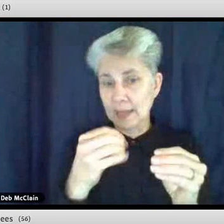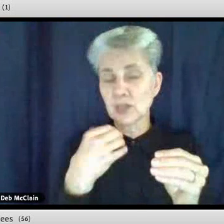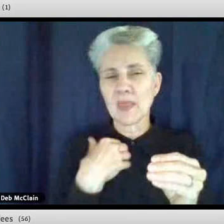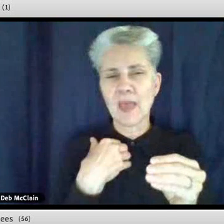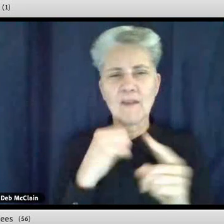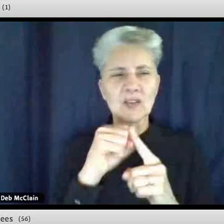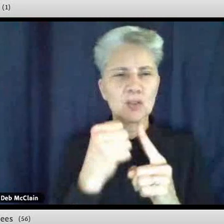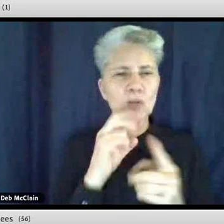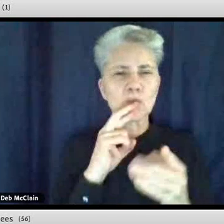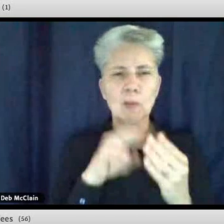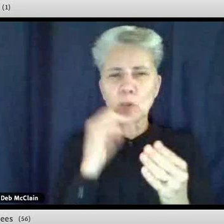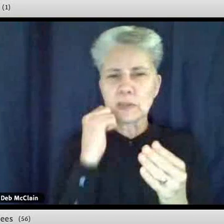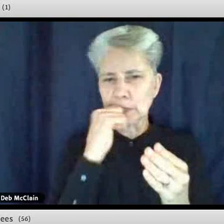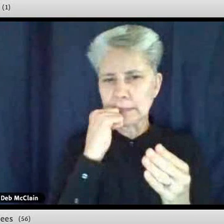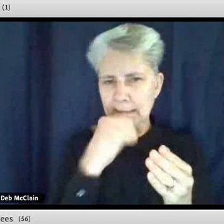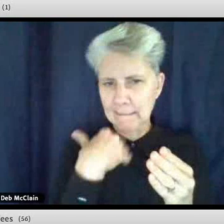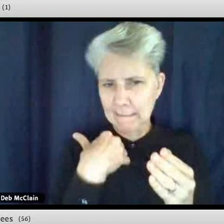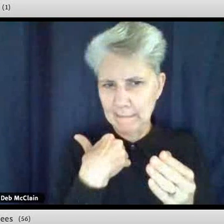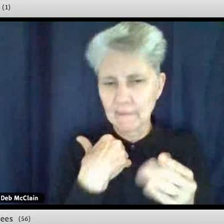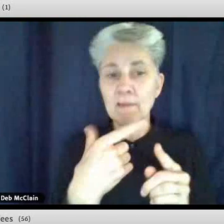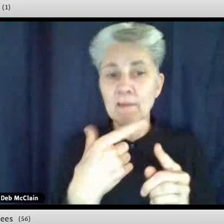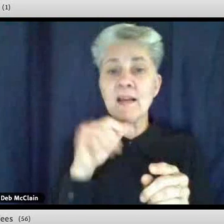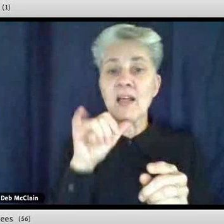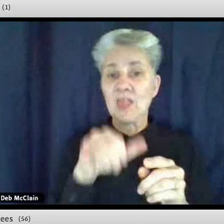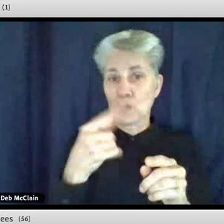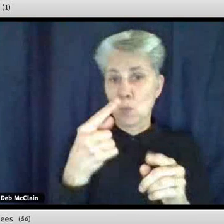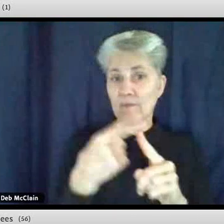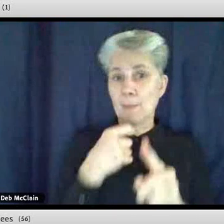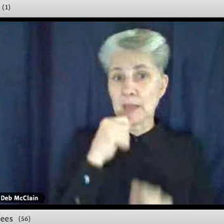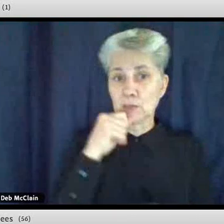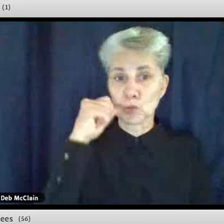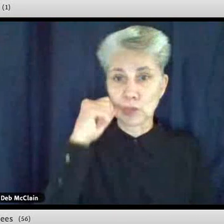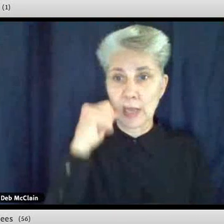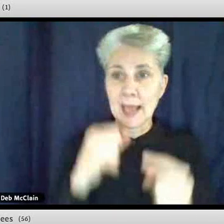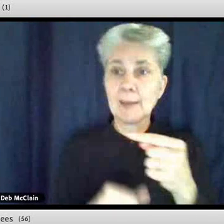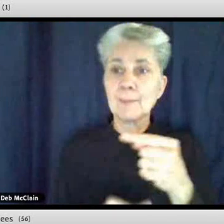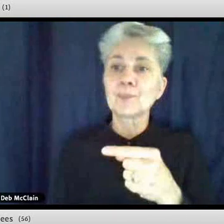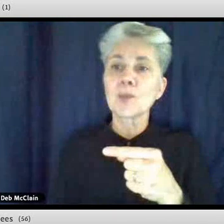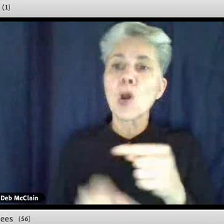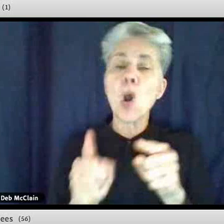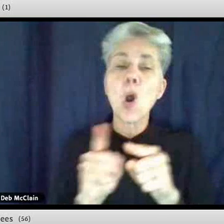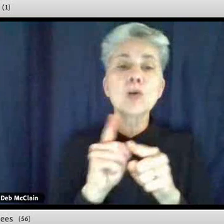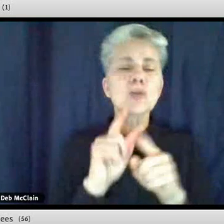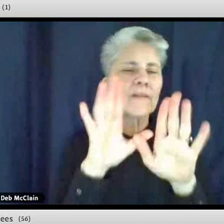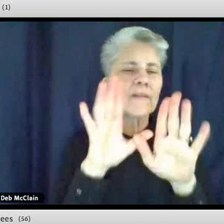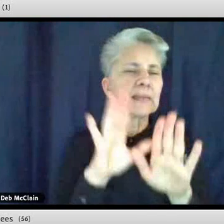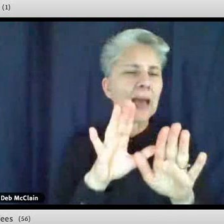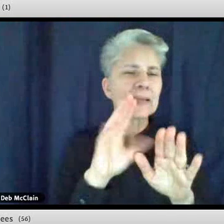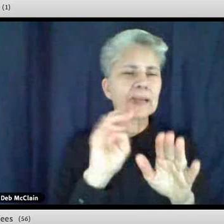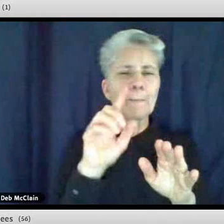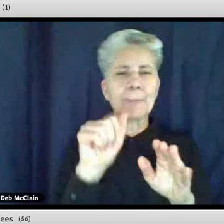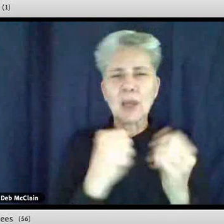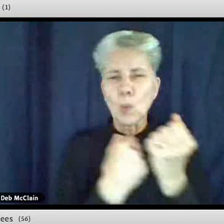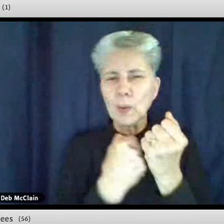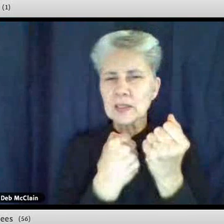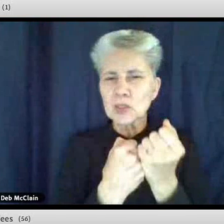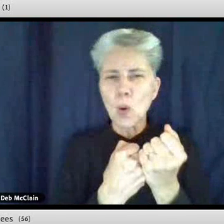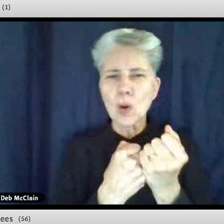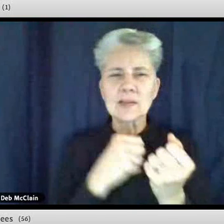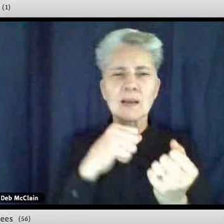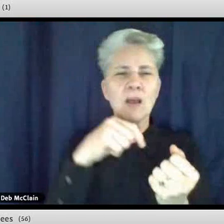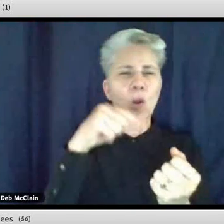reports every day. This is from yesterday. And they've also got, like I said, fantastic media resources. They've got a Q&A, they've